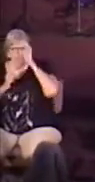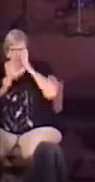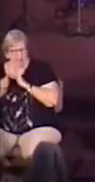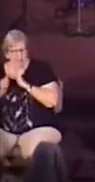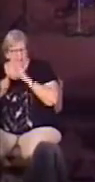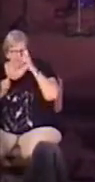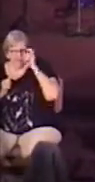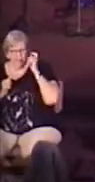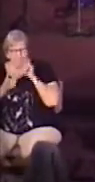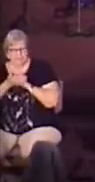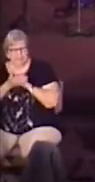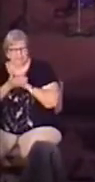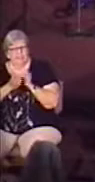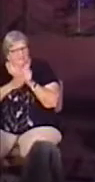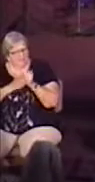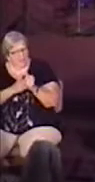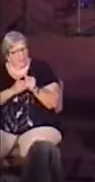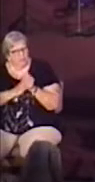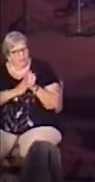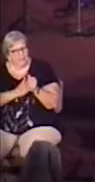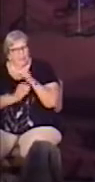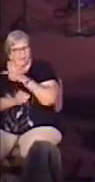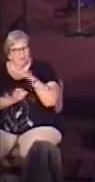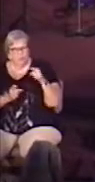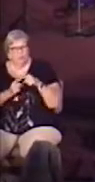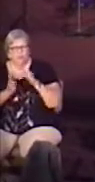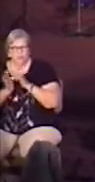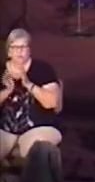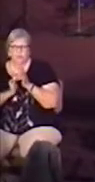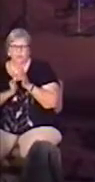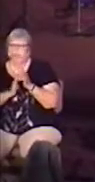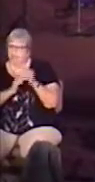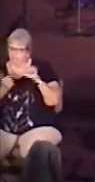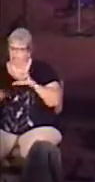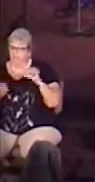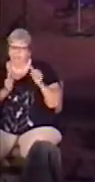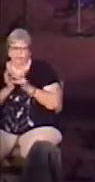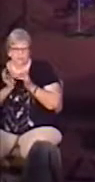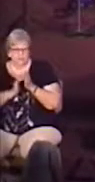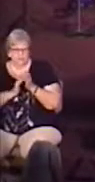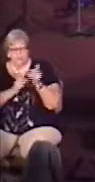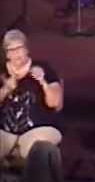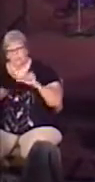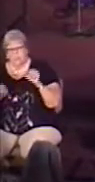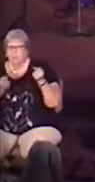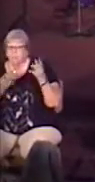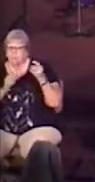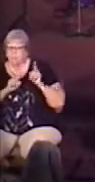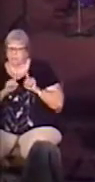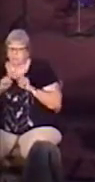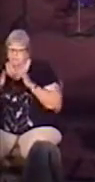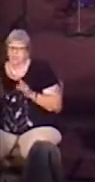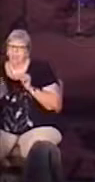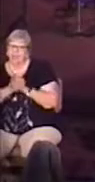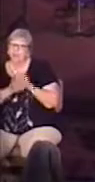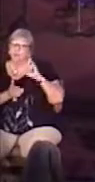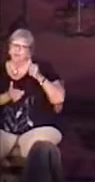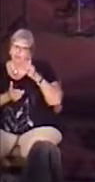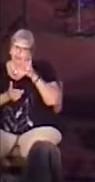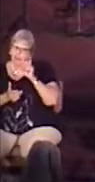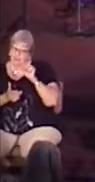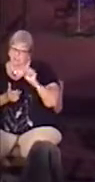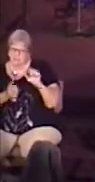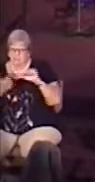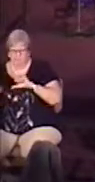teacher. It's a guide to lead you to Jesus. And so he baptized Jesus and he baptized many disciples. That's John's baptism. Then you've